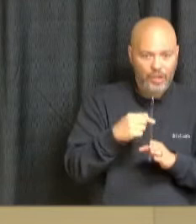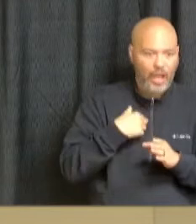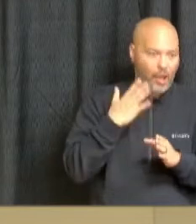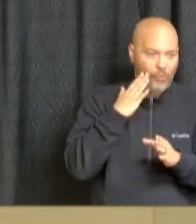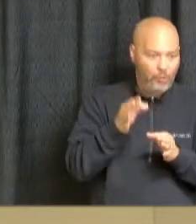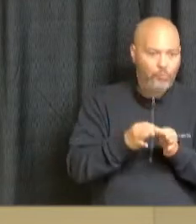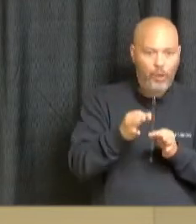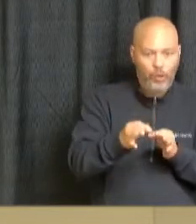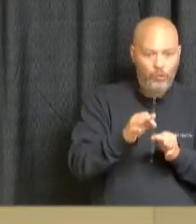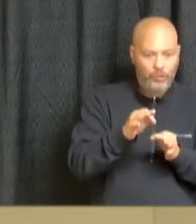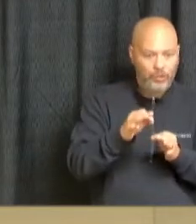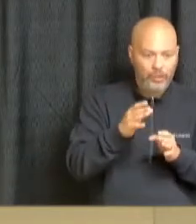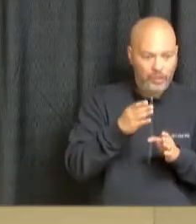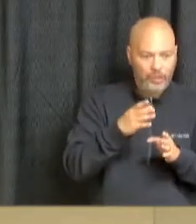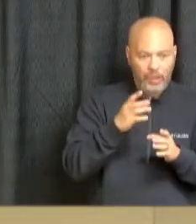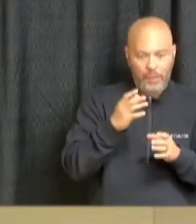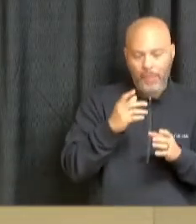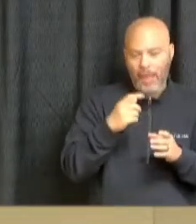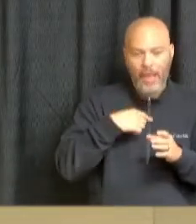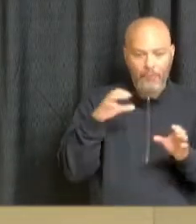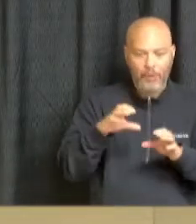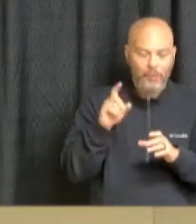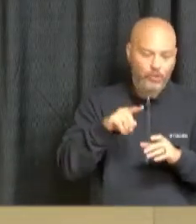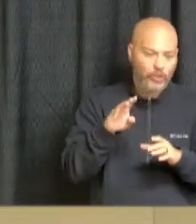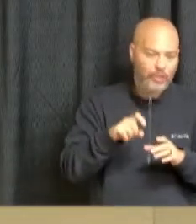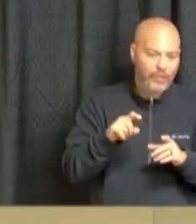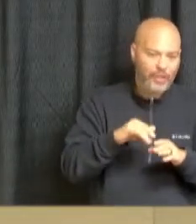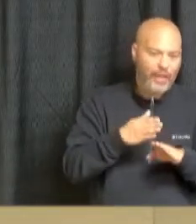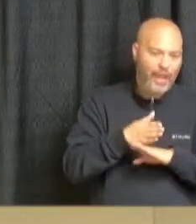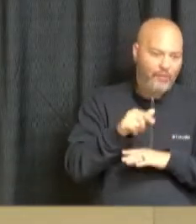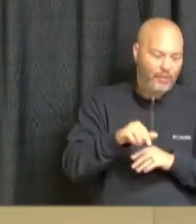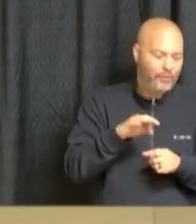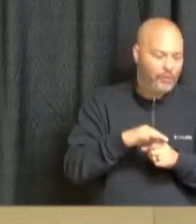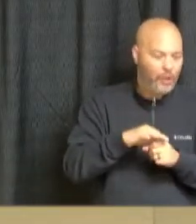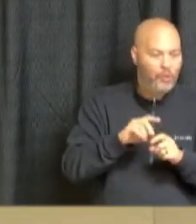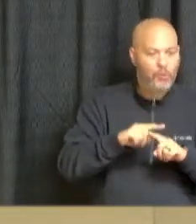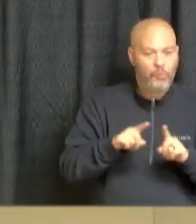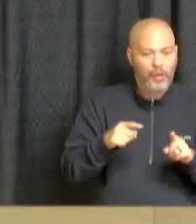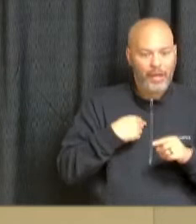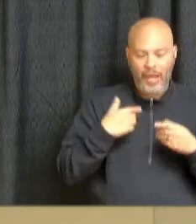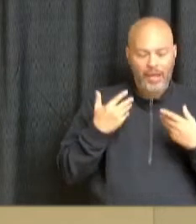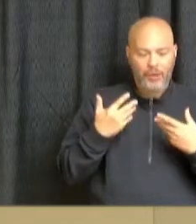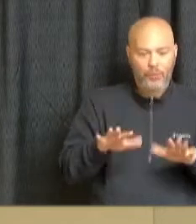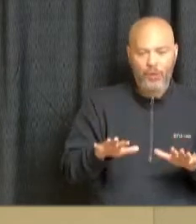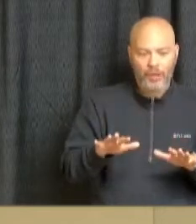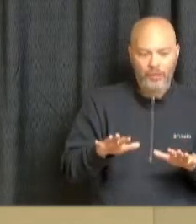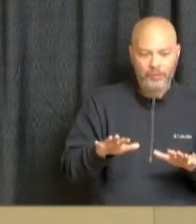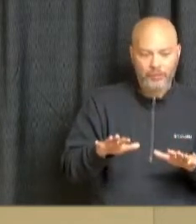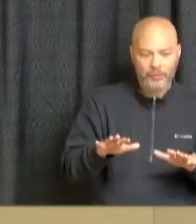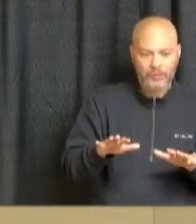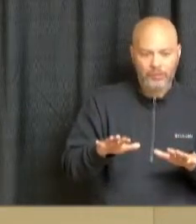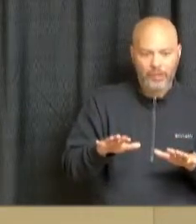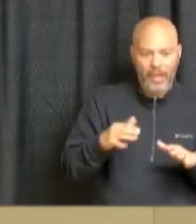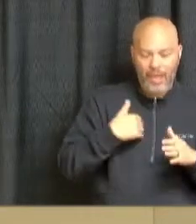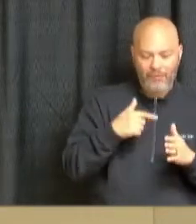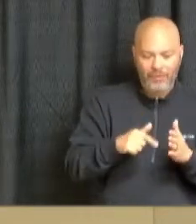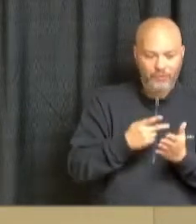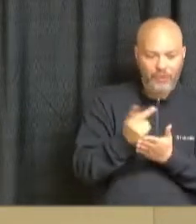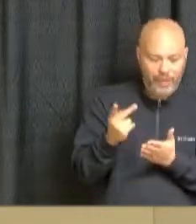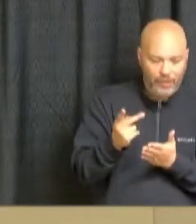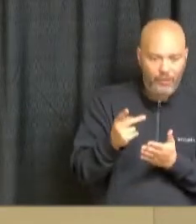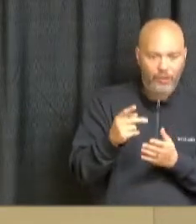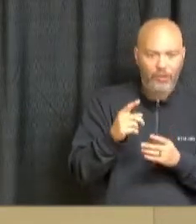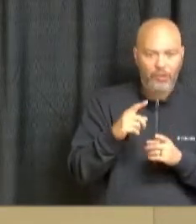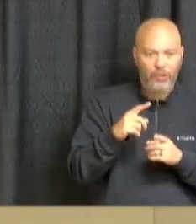to postpone that as well. Perhaps I should have done that after this vote, but I think I didn't want to have this fail or